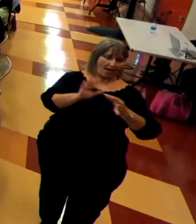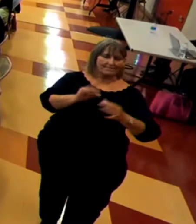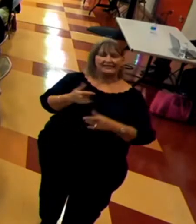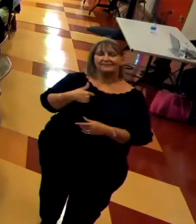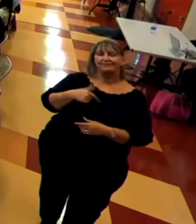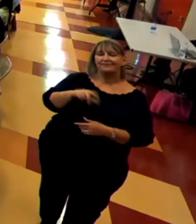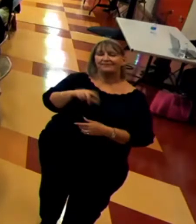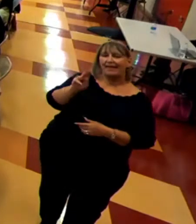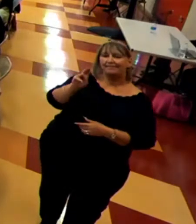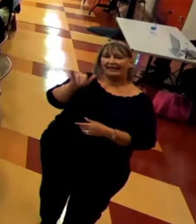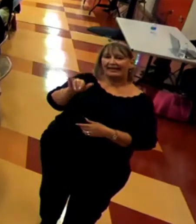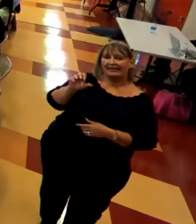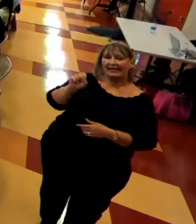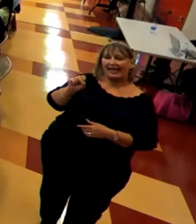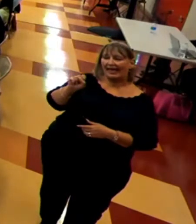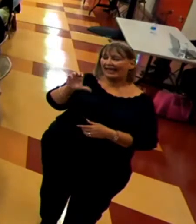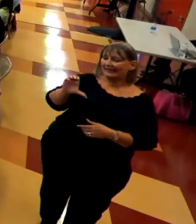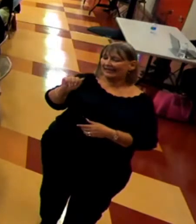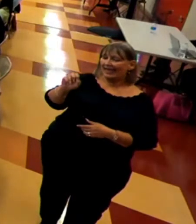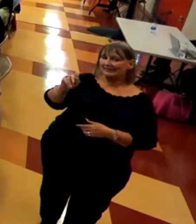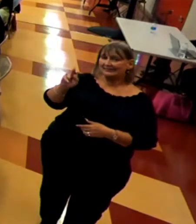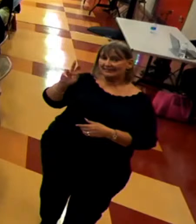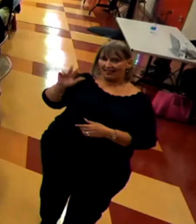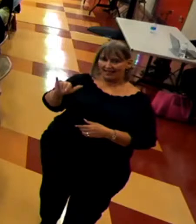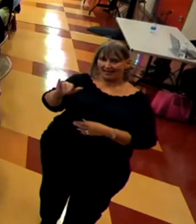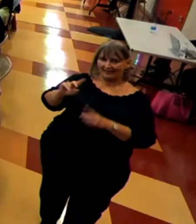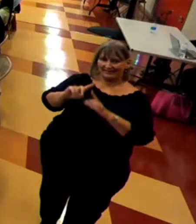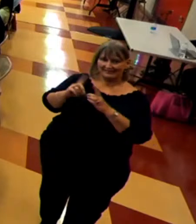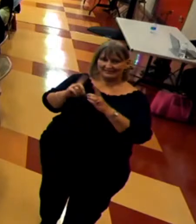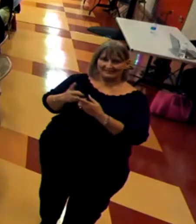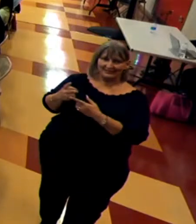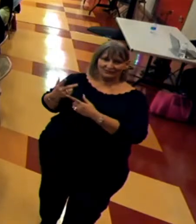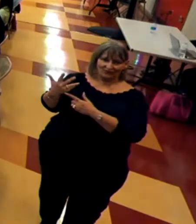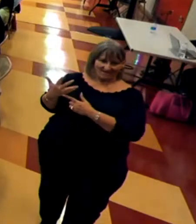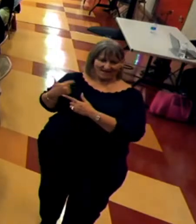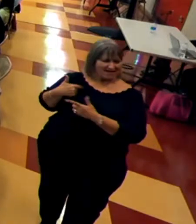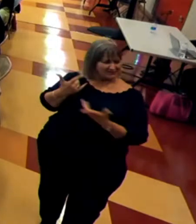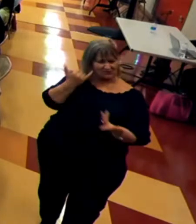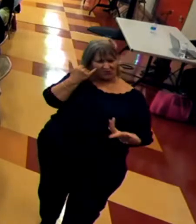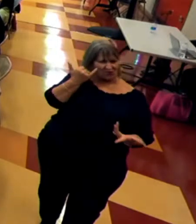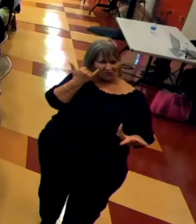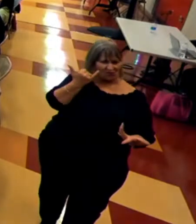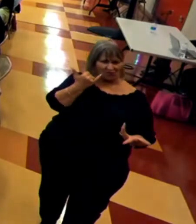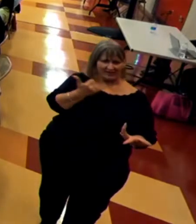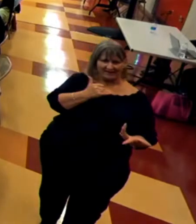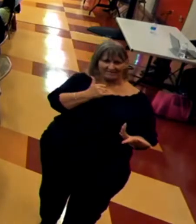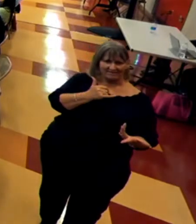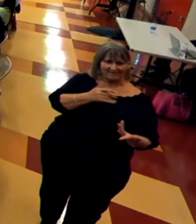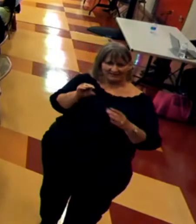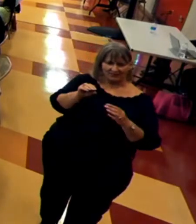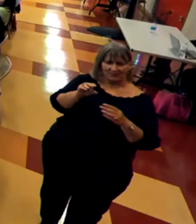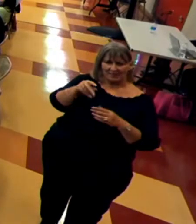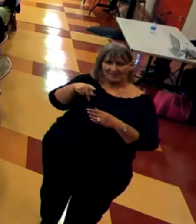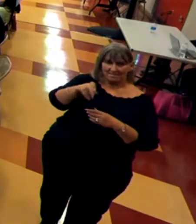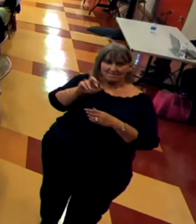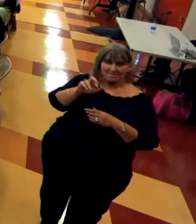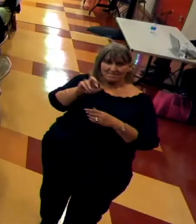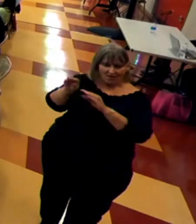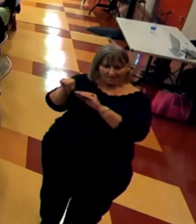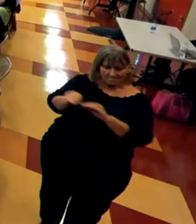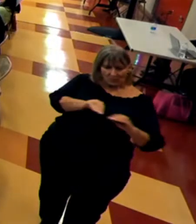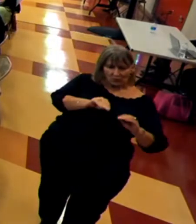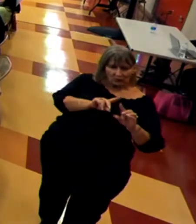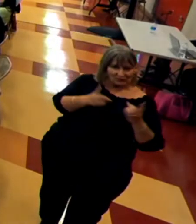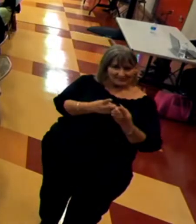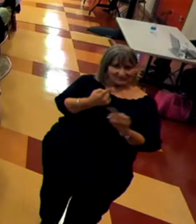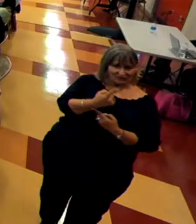think that that District 2 won't be able to have that event at Sunken Gardens if